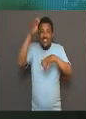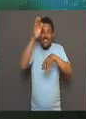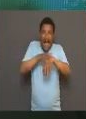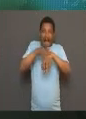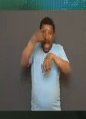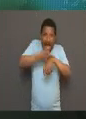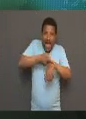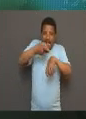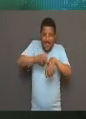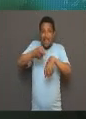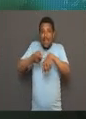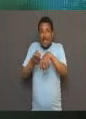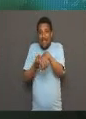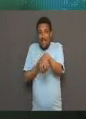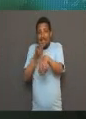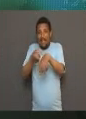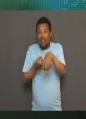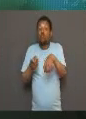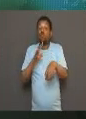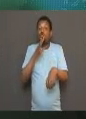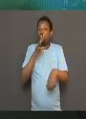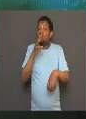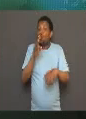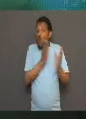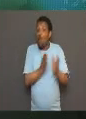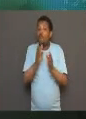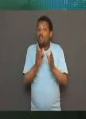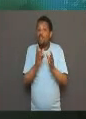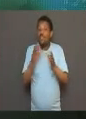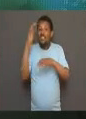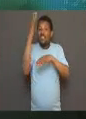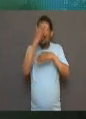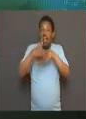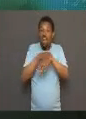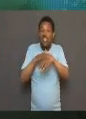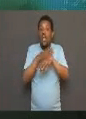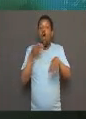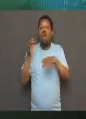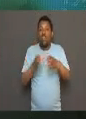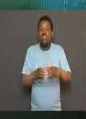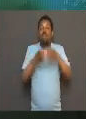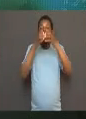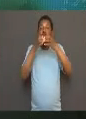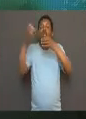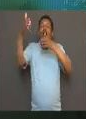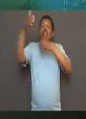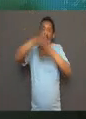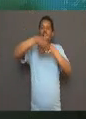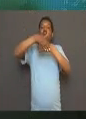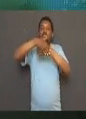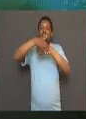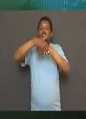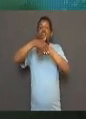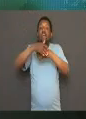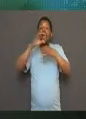lines tangent to the developable surface of the cylinder, which lie